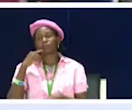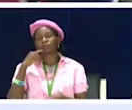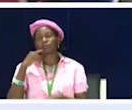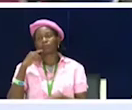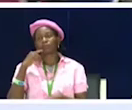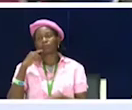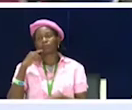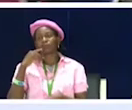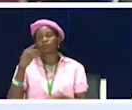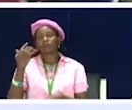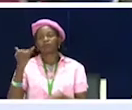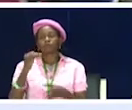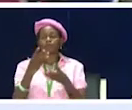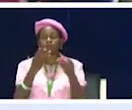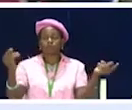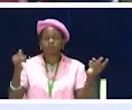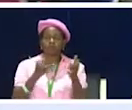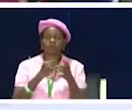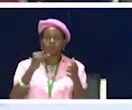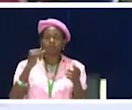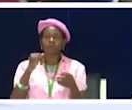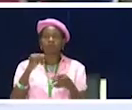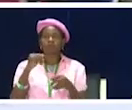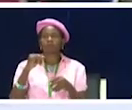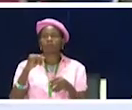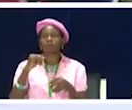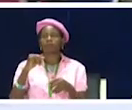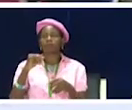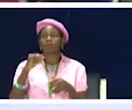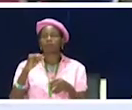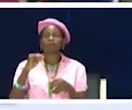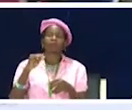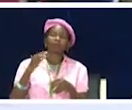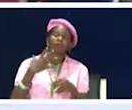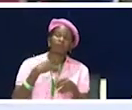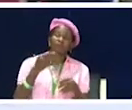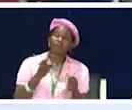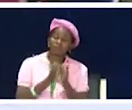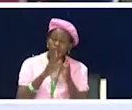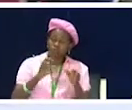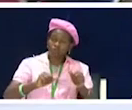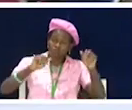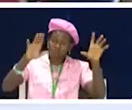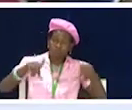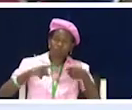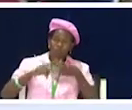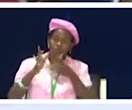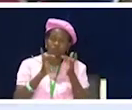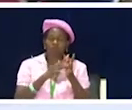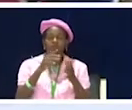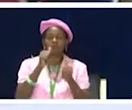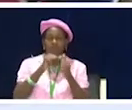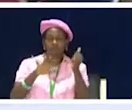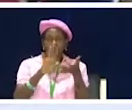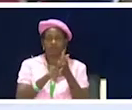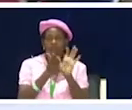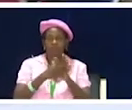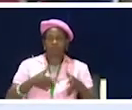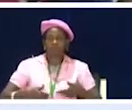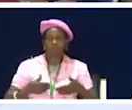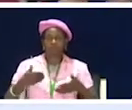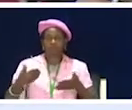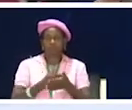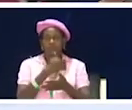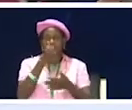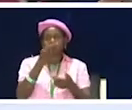We settled the problem by asking her, will you give your life to Jesus? She did. Everything became new. Came back the following